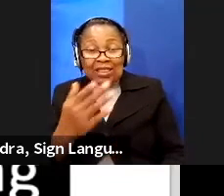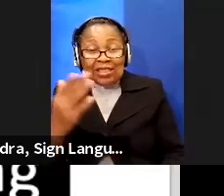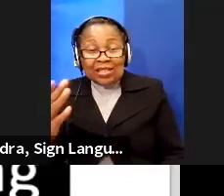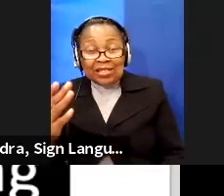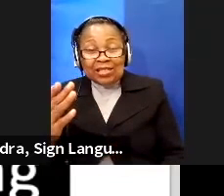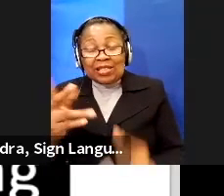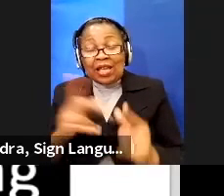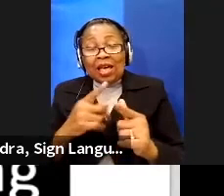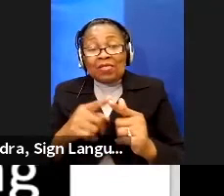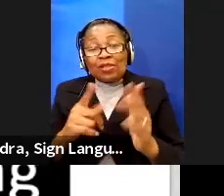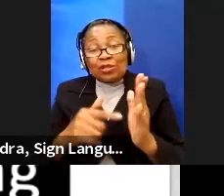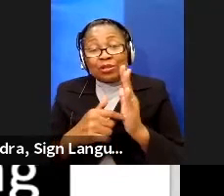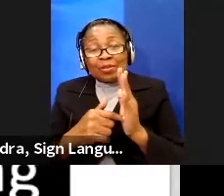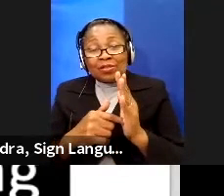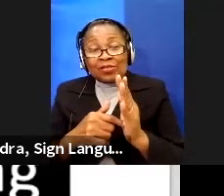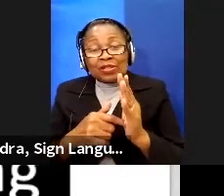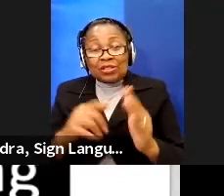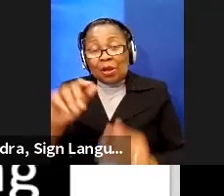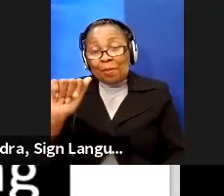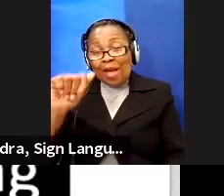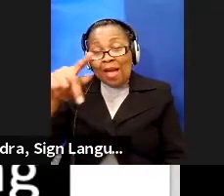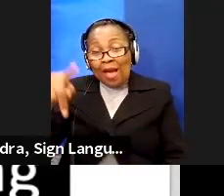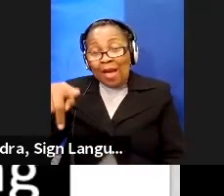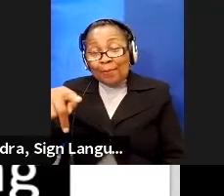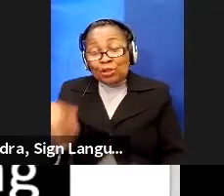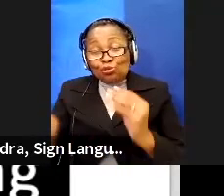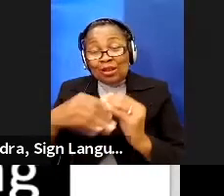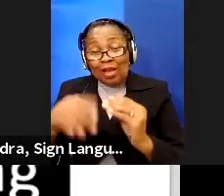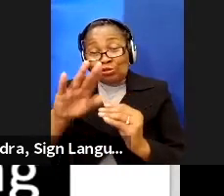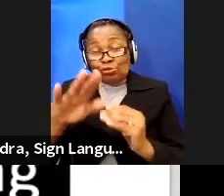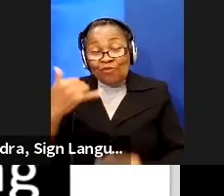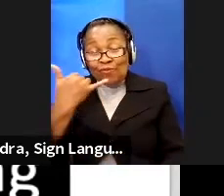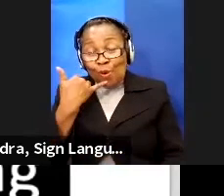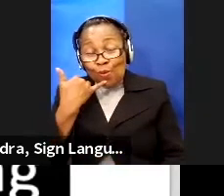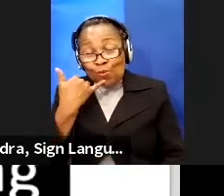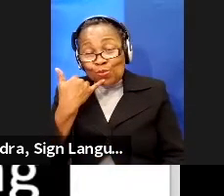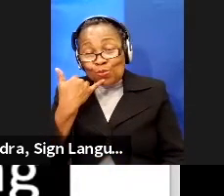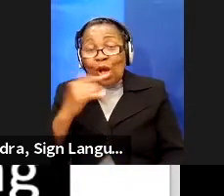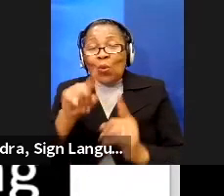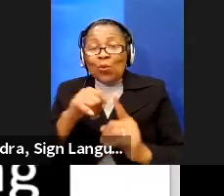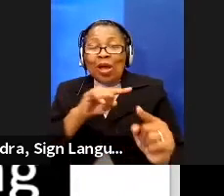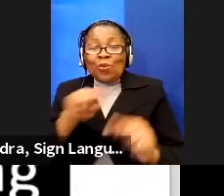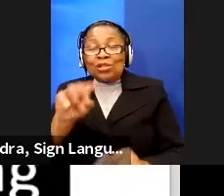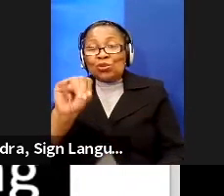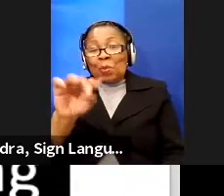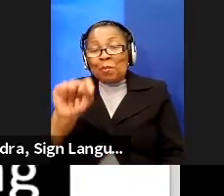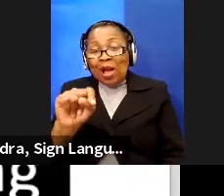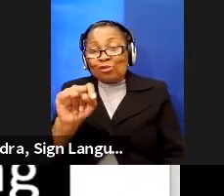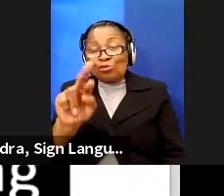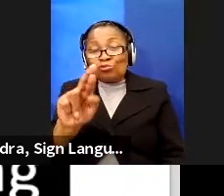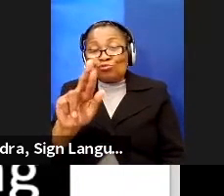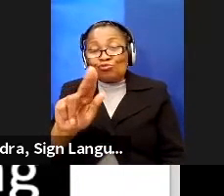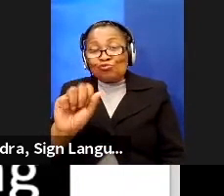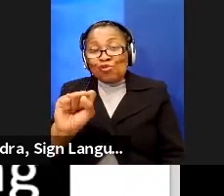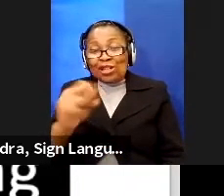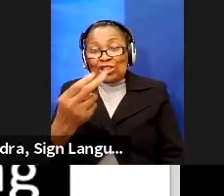some examples of some apps that you can get on your phone. When I went to Mount Rushmore, this is an example of open captioning. You can't